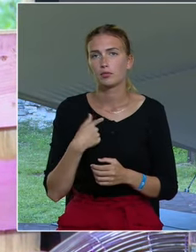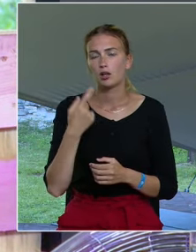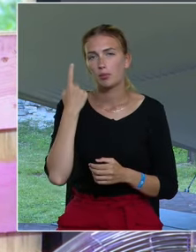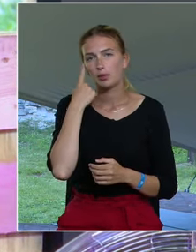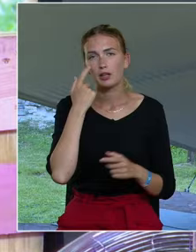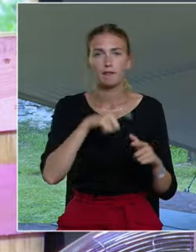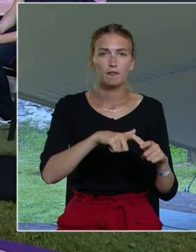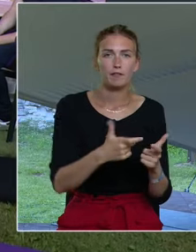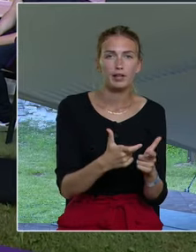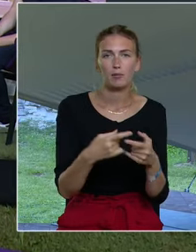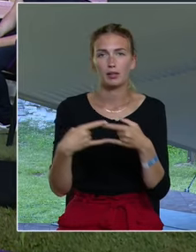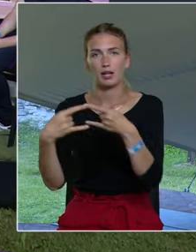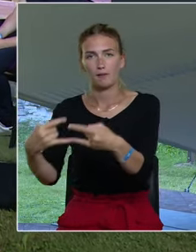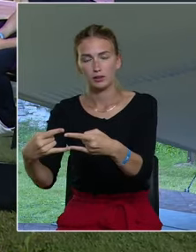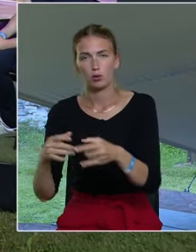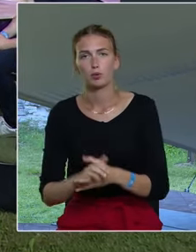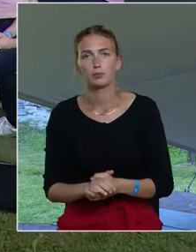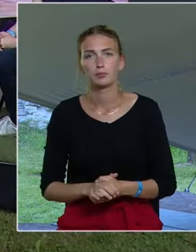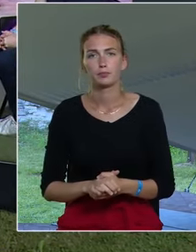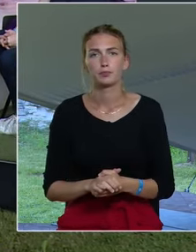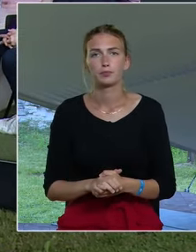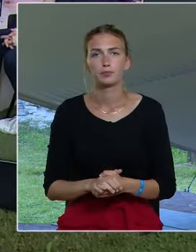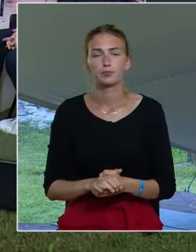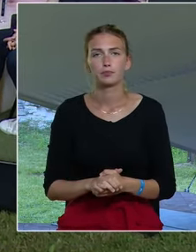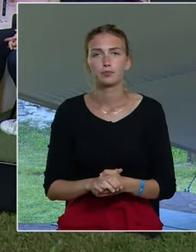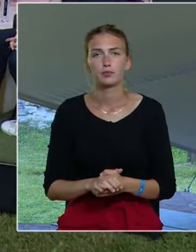film and television stuff,